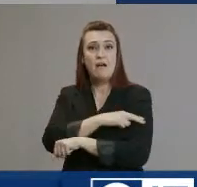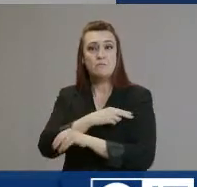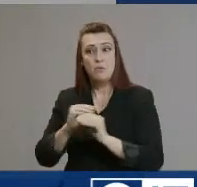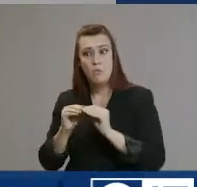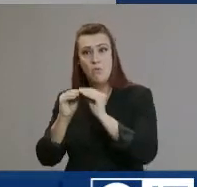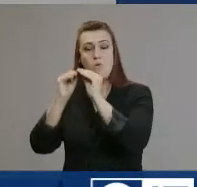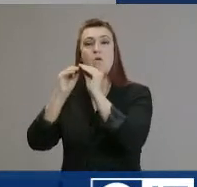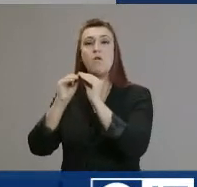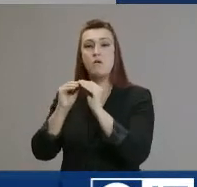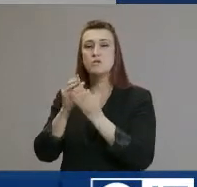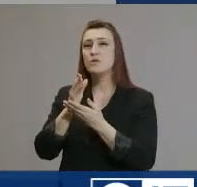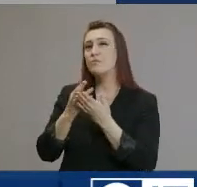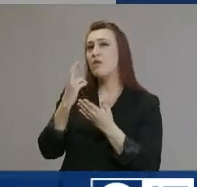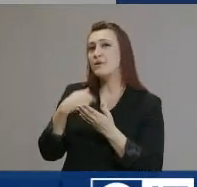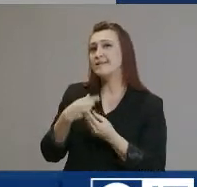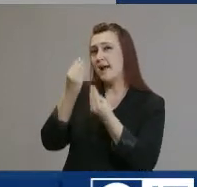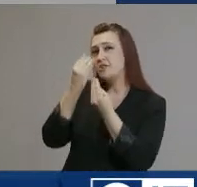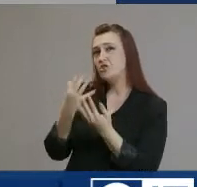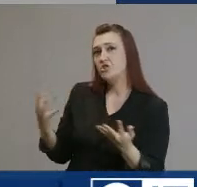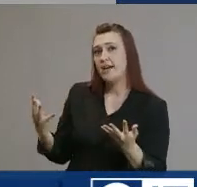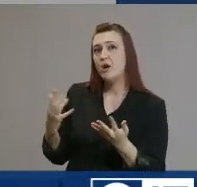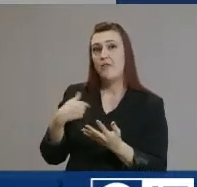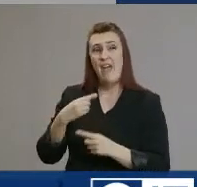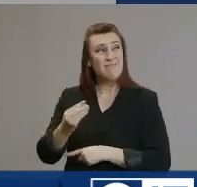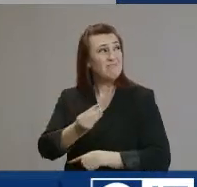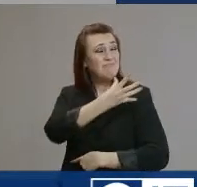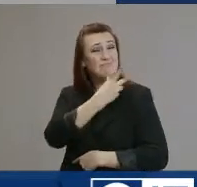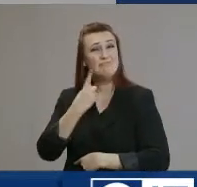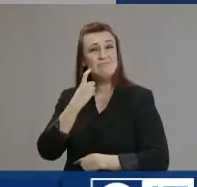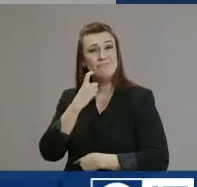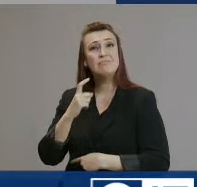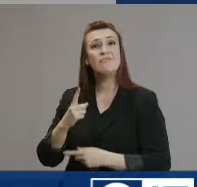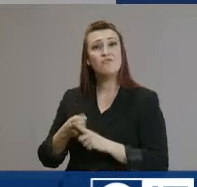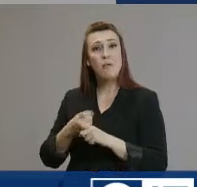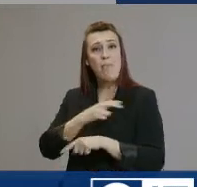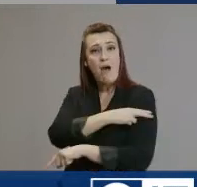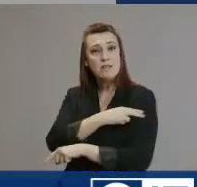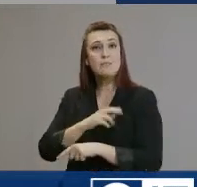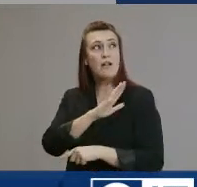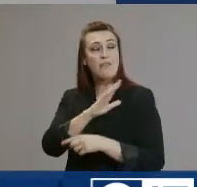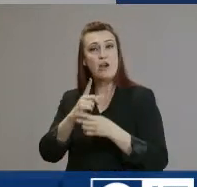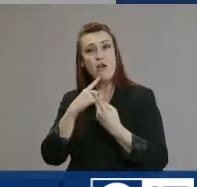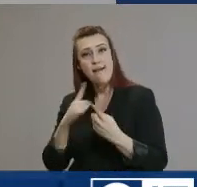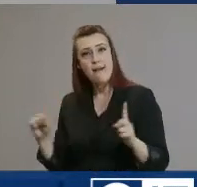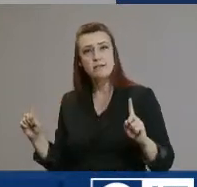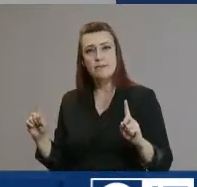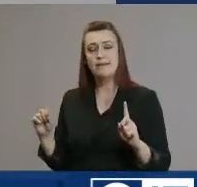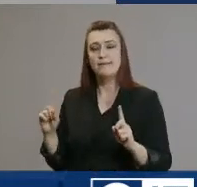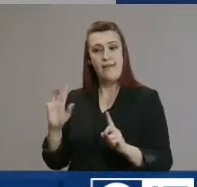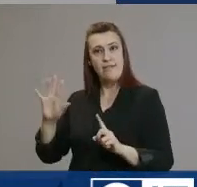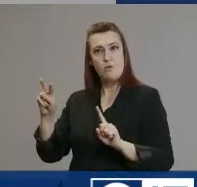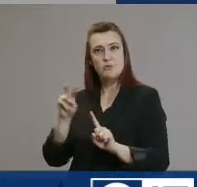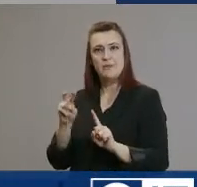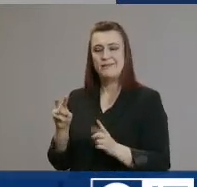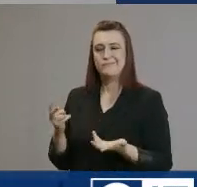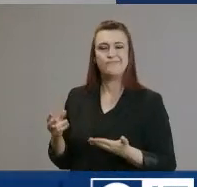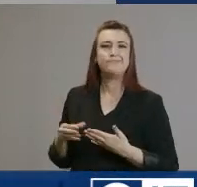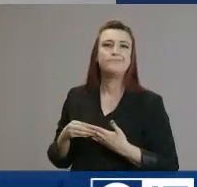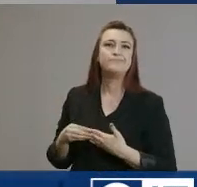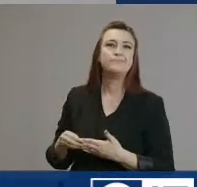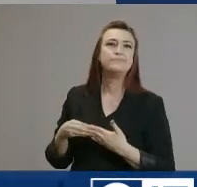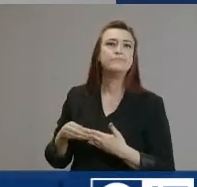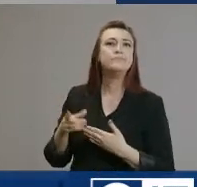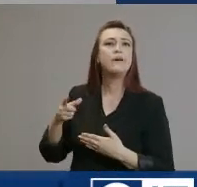from the hospitals and where they are from a capacity perspective is this is what we have been in